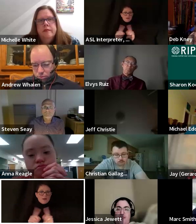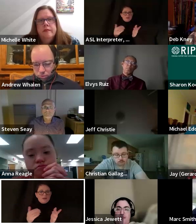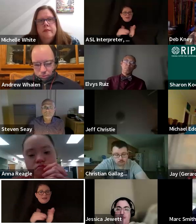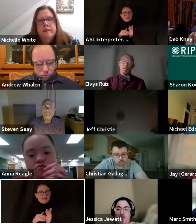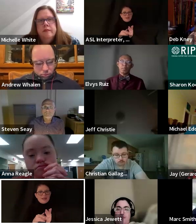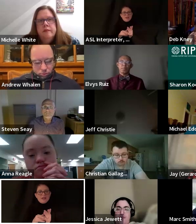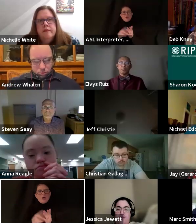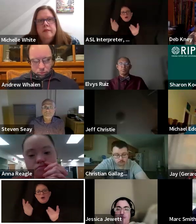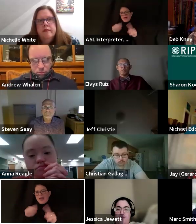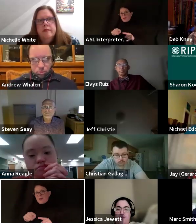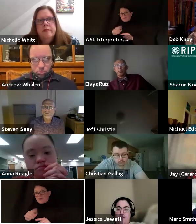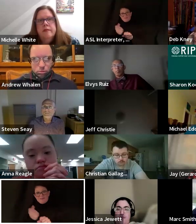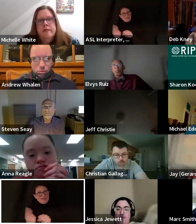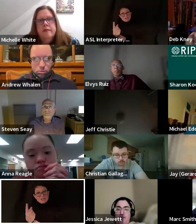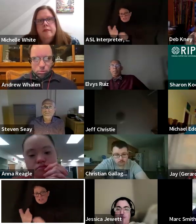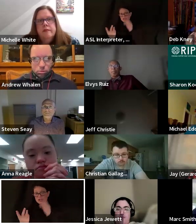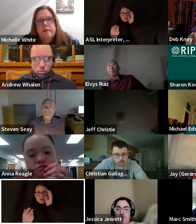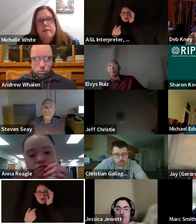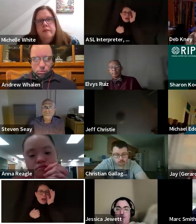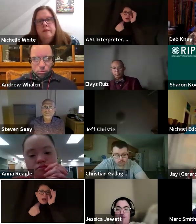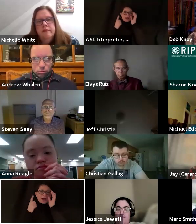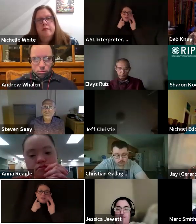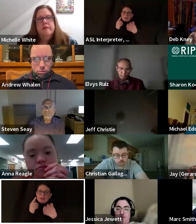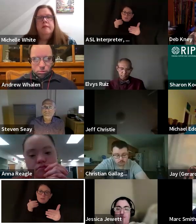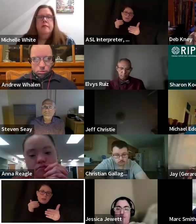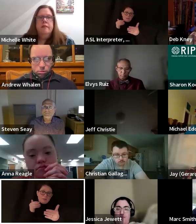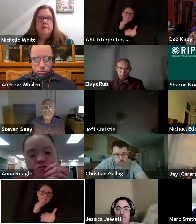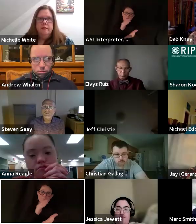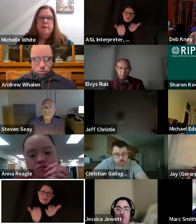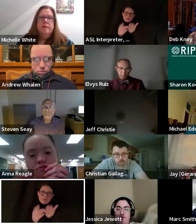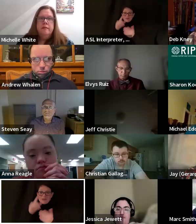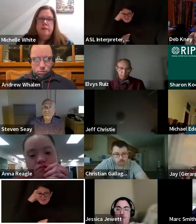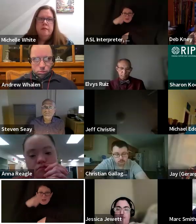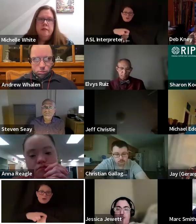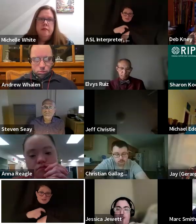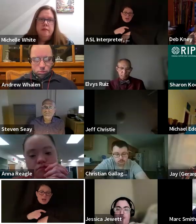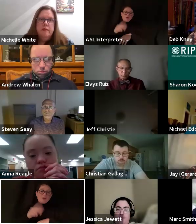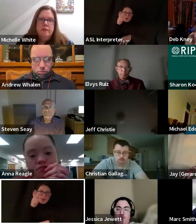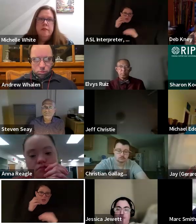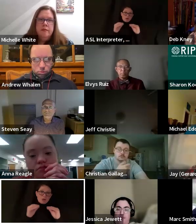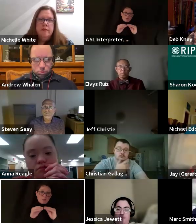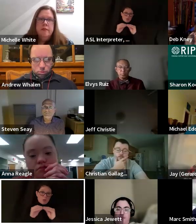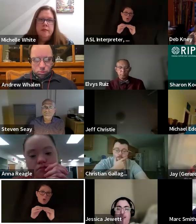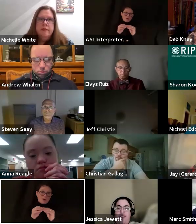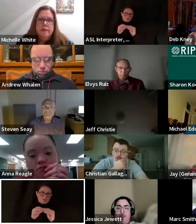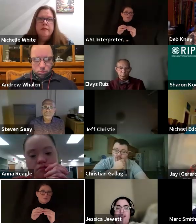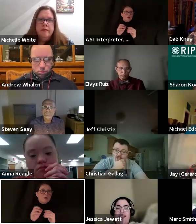be sometime in the future. Honestly, it probably will be closer to like summertime that we're talking Okay. about some of that. Yeah. Okay.